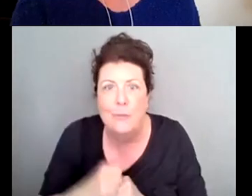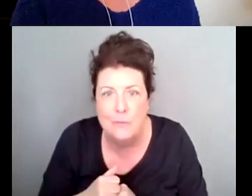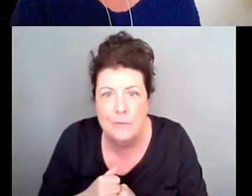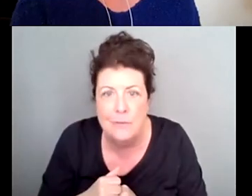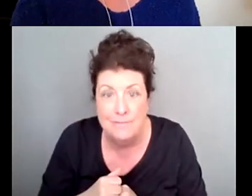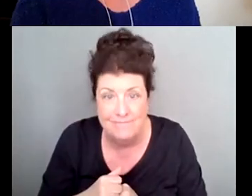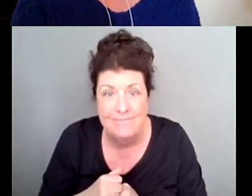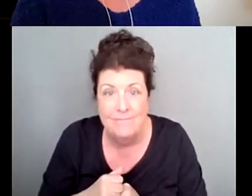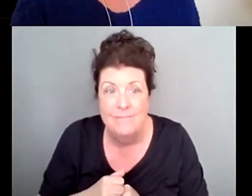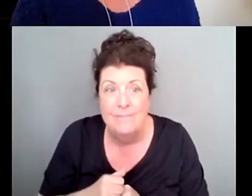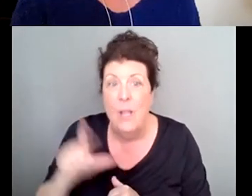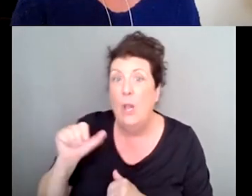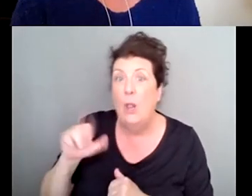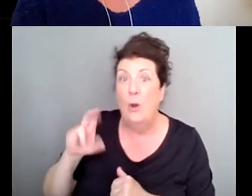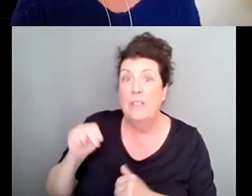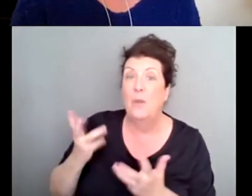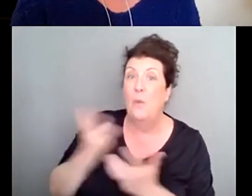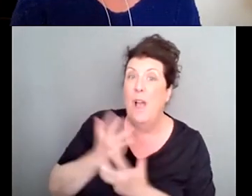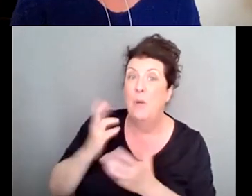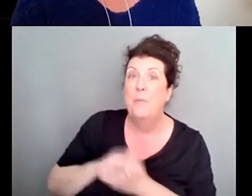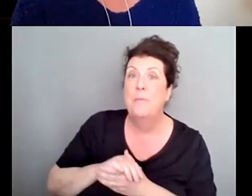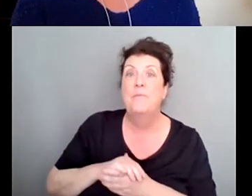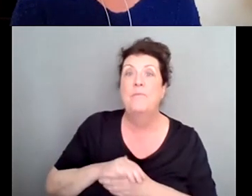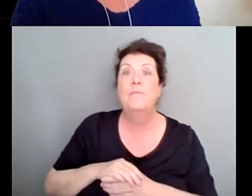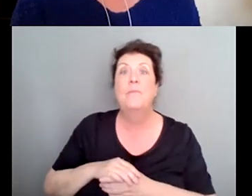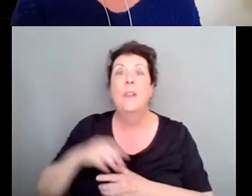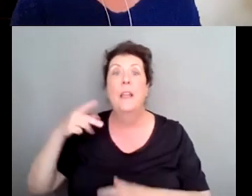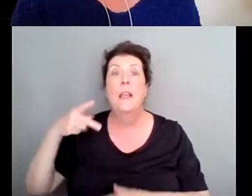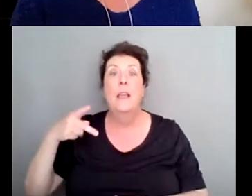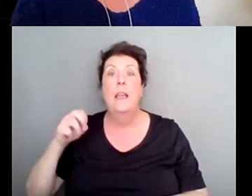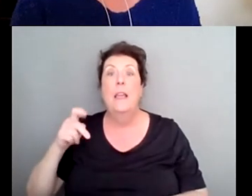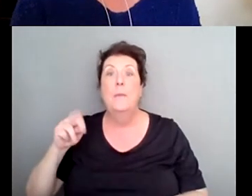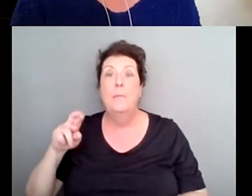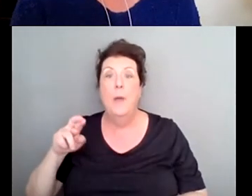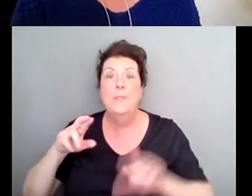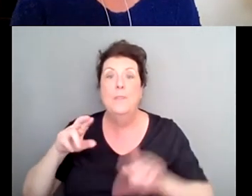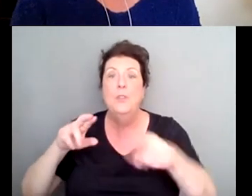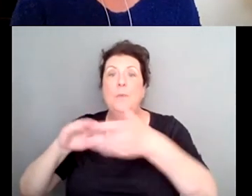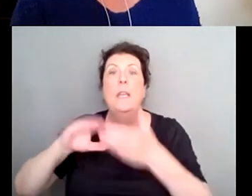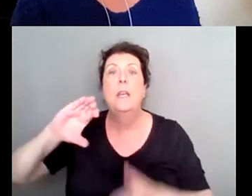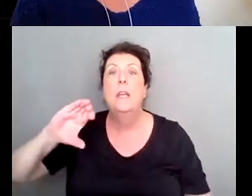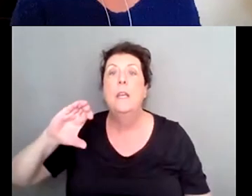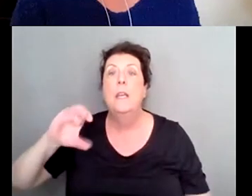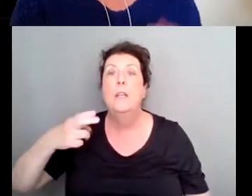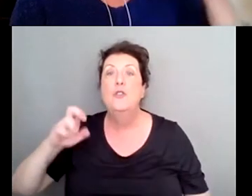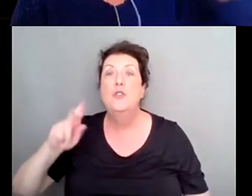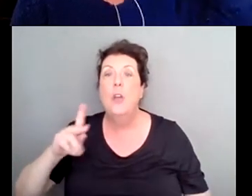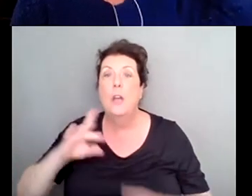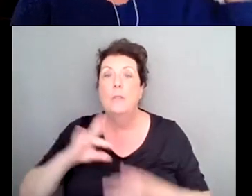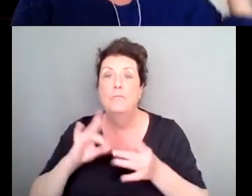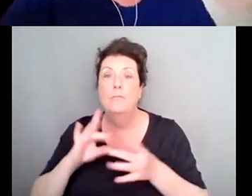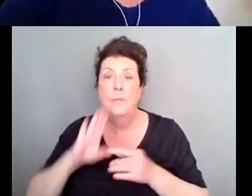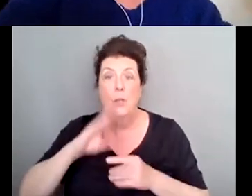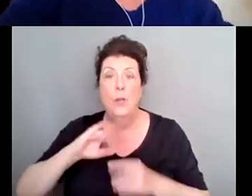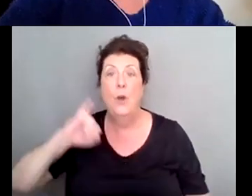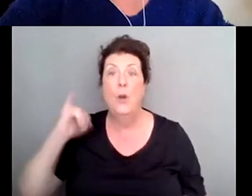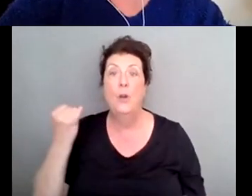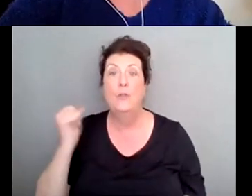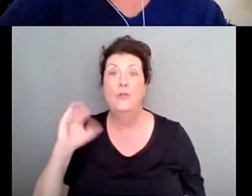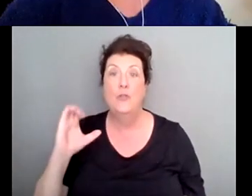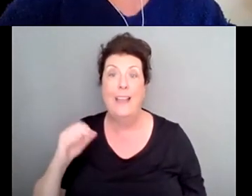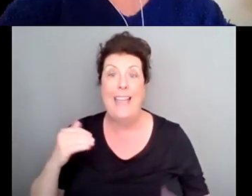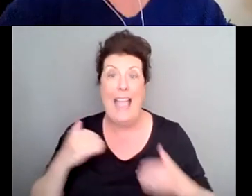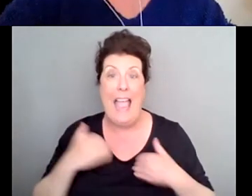Wow. I also, Jack, uh, had the infinite wisdom to, uh, have, have the entire writers room meet with a grief counselor.